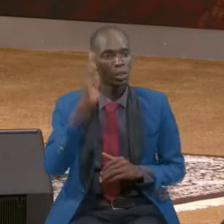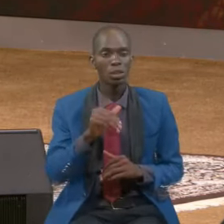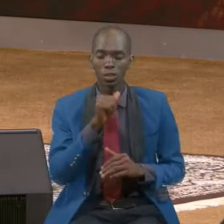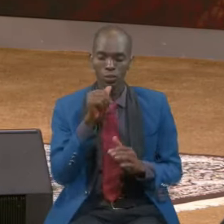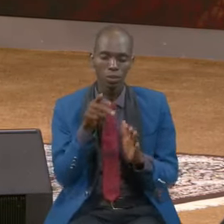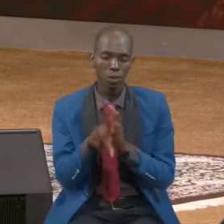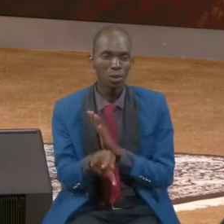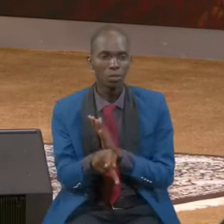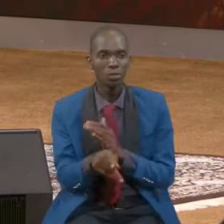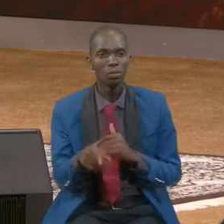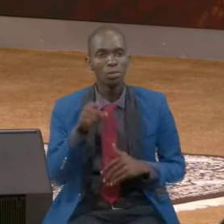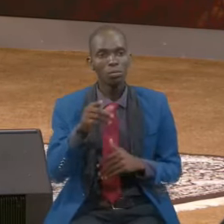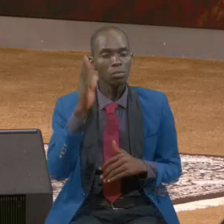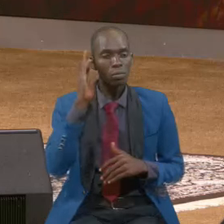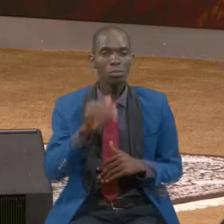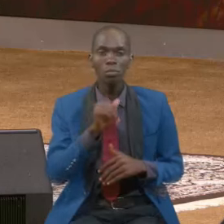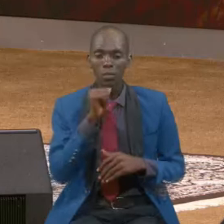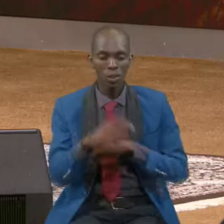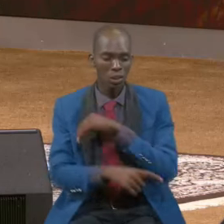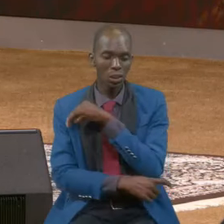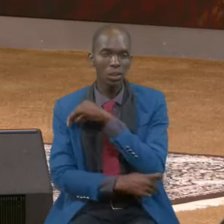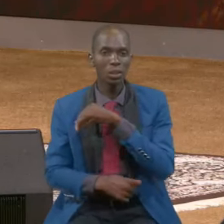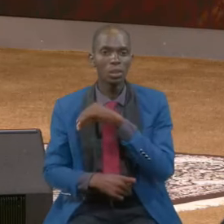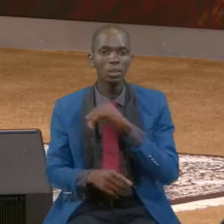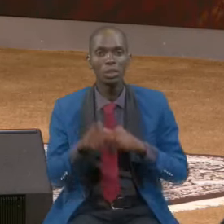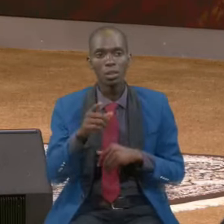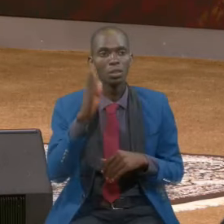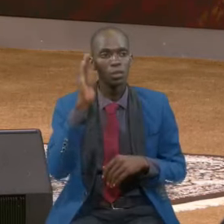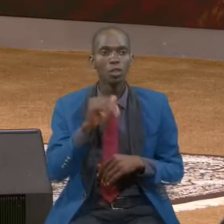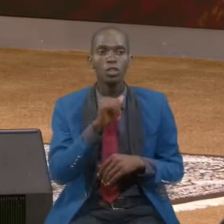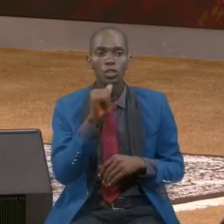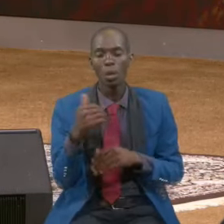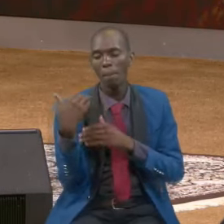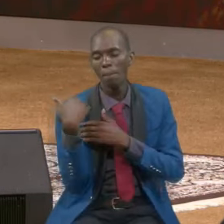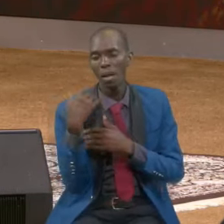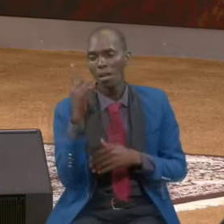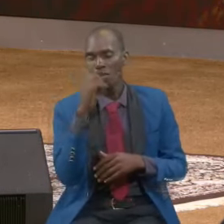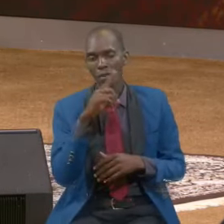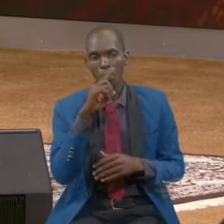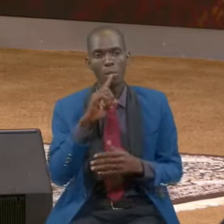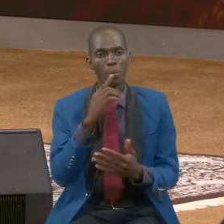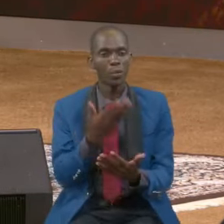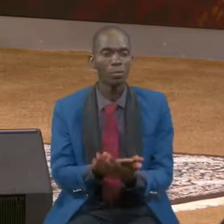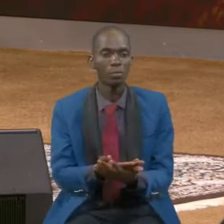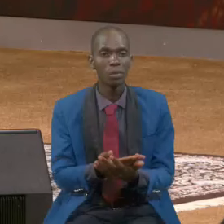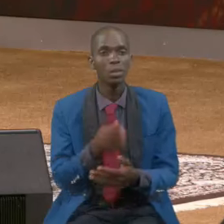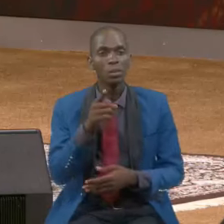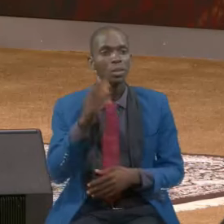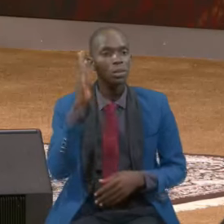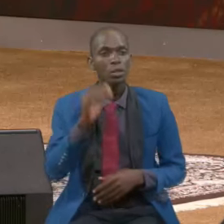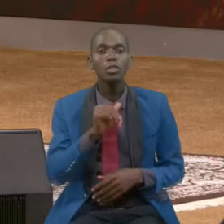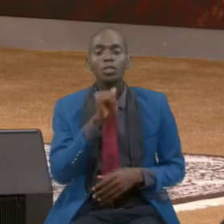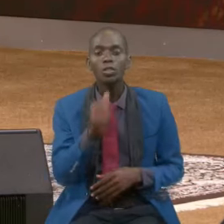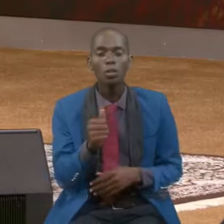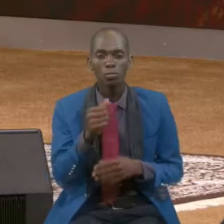kill, thou shalt not steal, thou shalt not bear false witness, thou